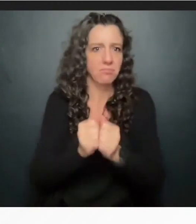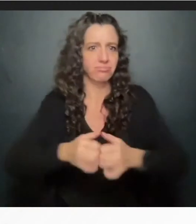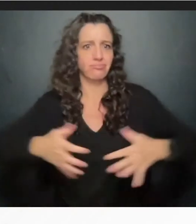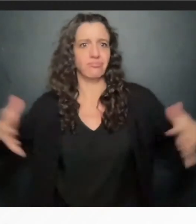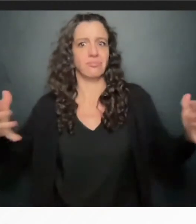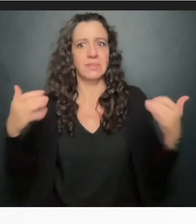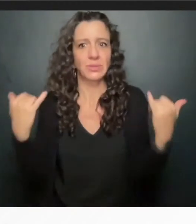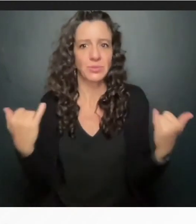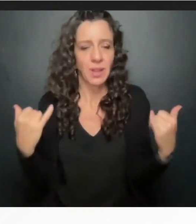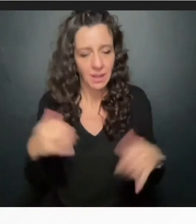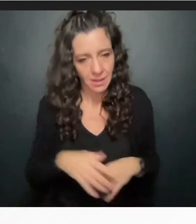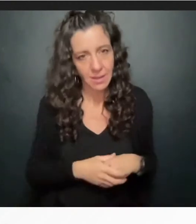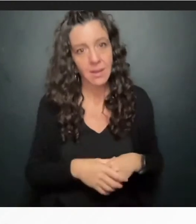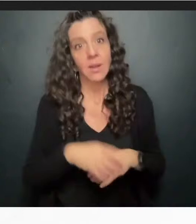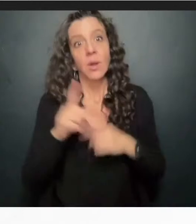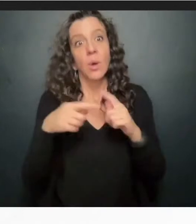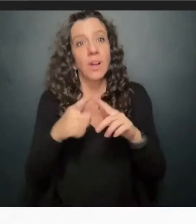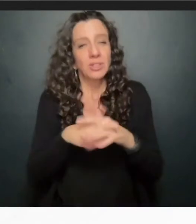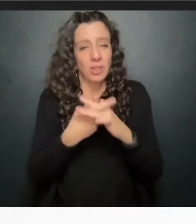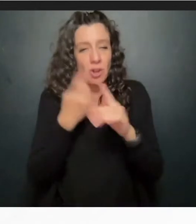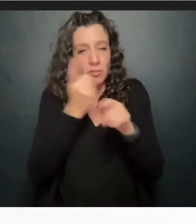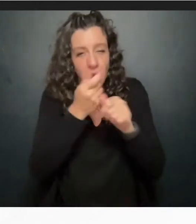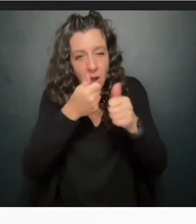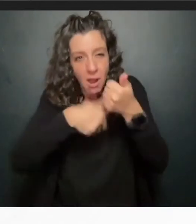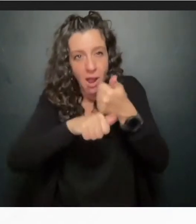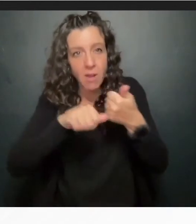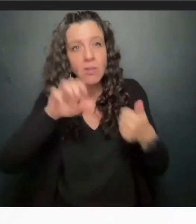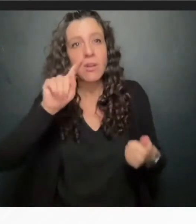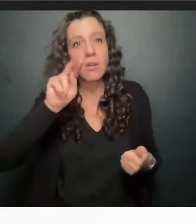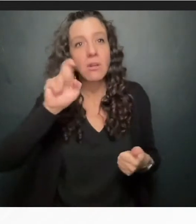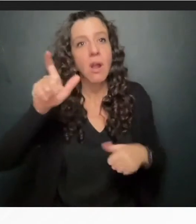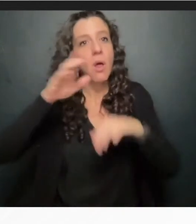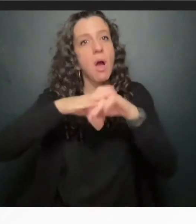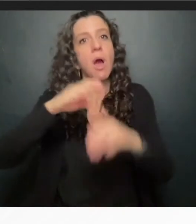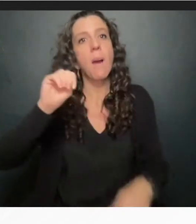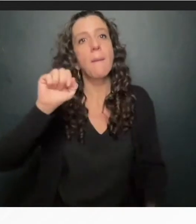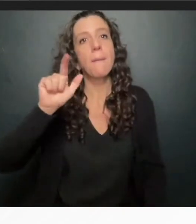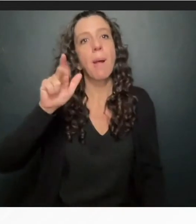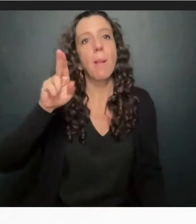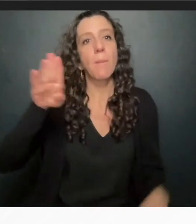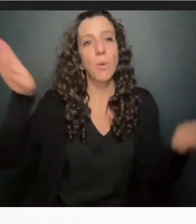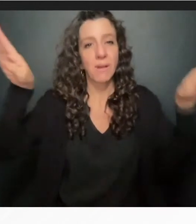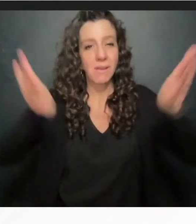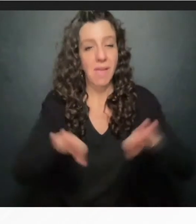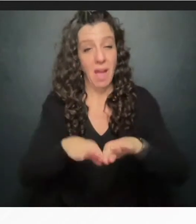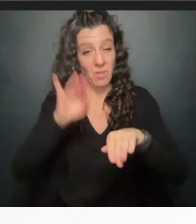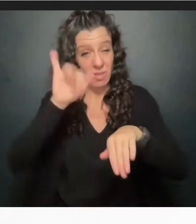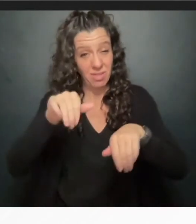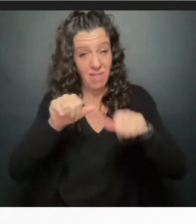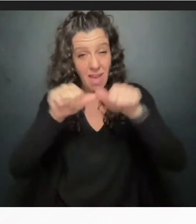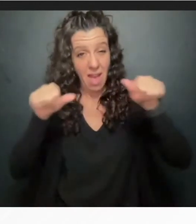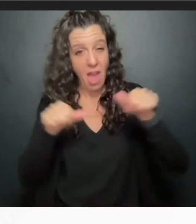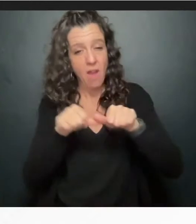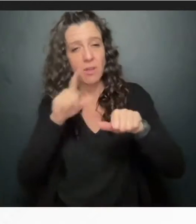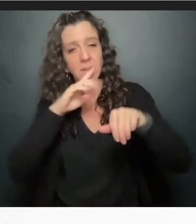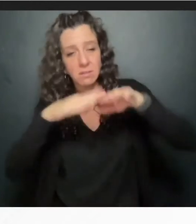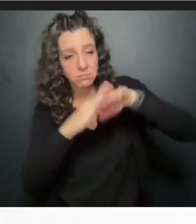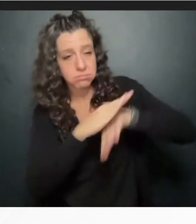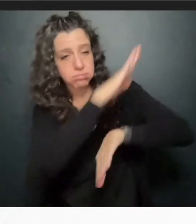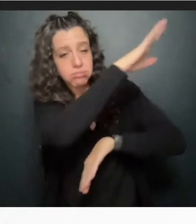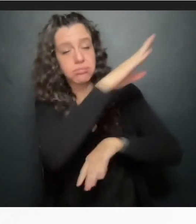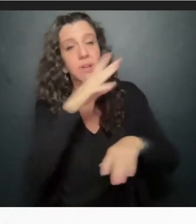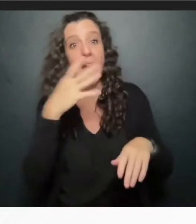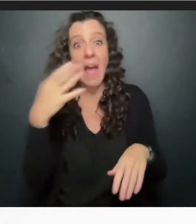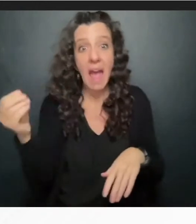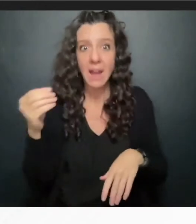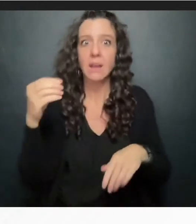So when the fire started just below the tunnel on Malibu Canyon, it was in very steep topography, exposed to wind on a red flag condition